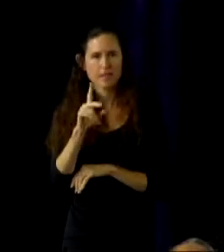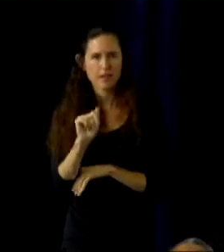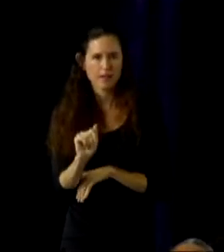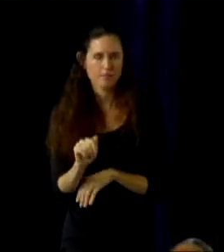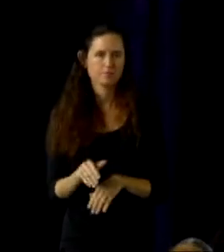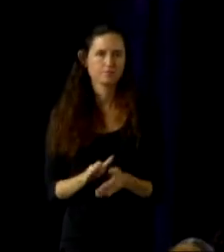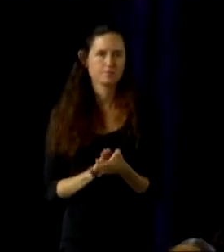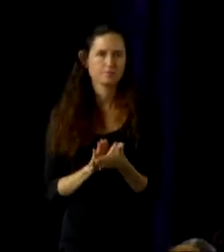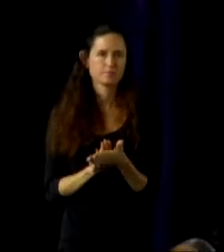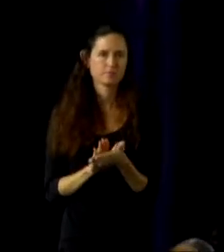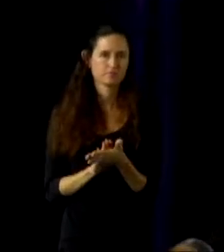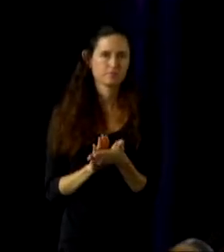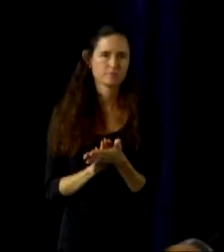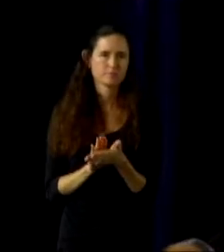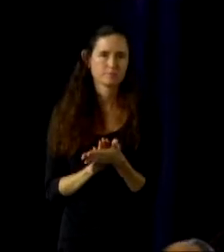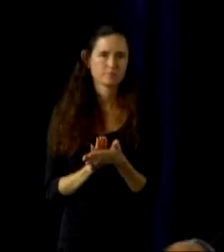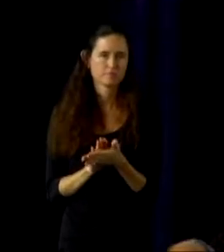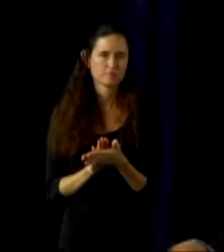There we go. Thanks, Robert.